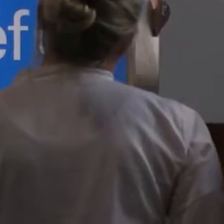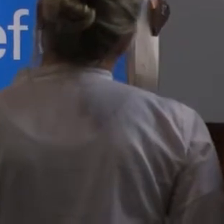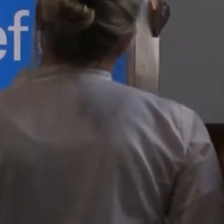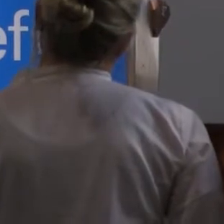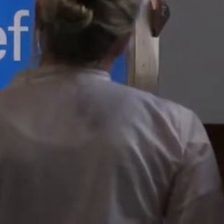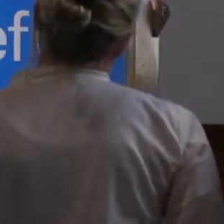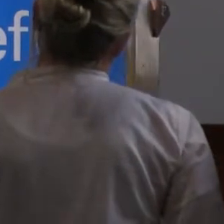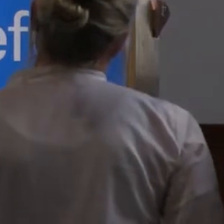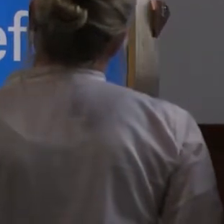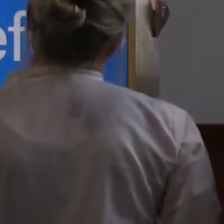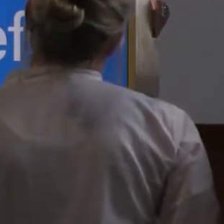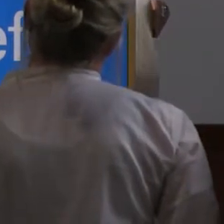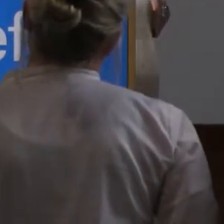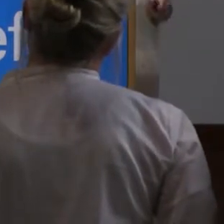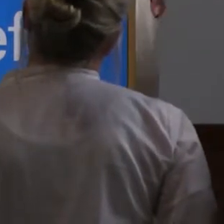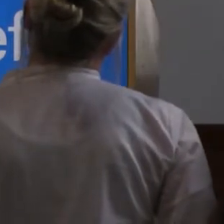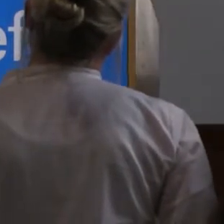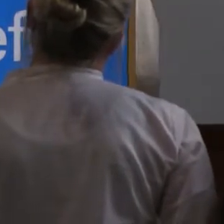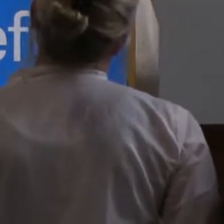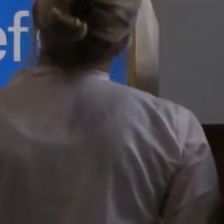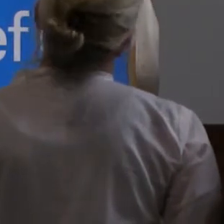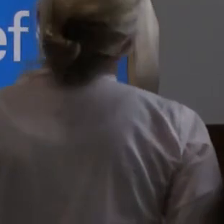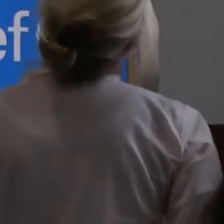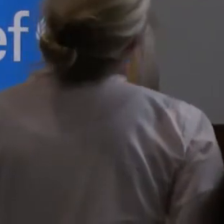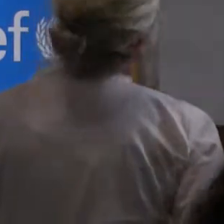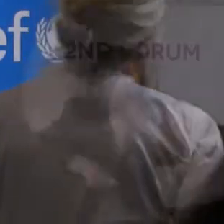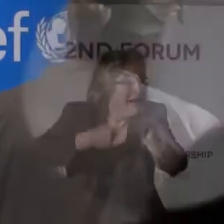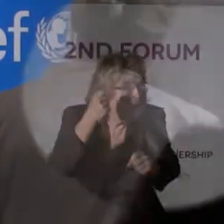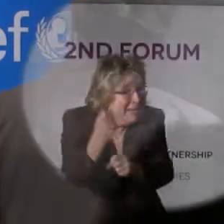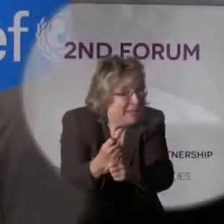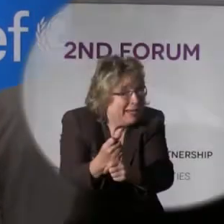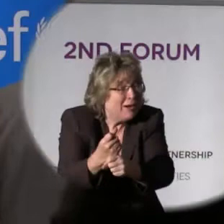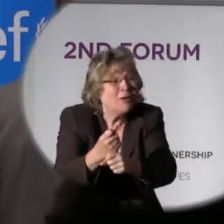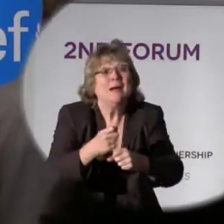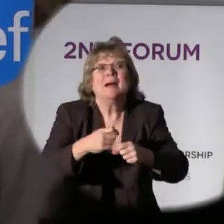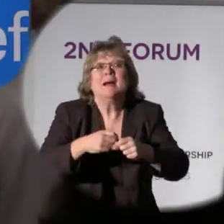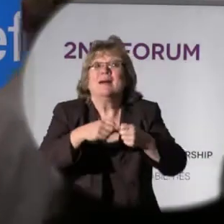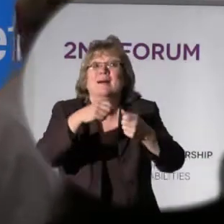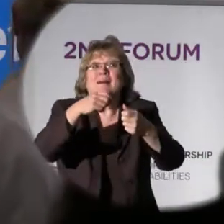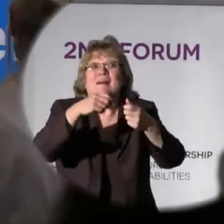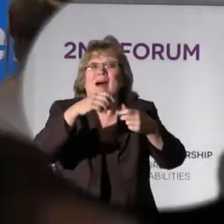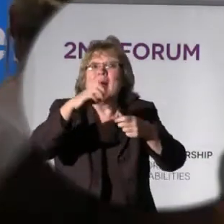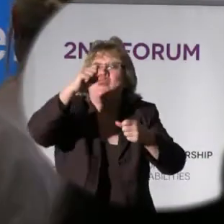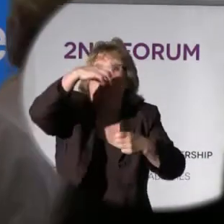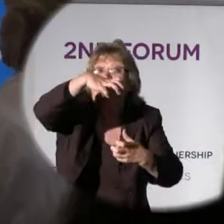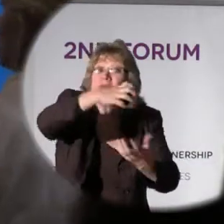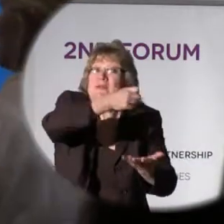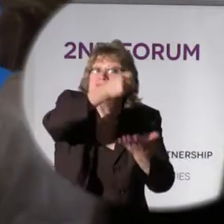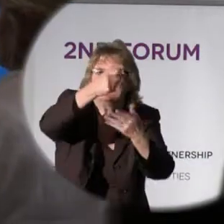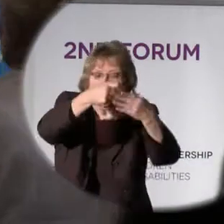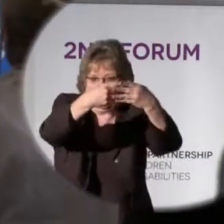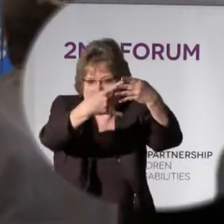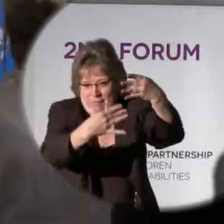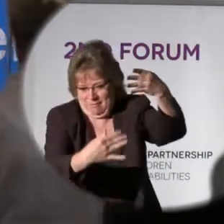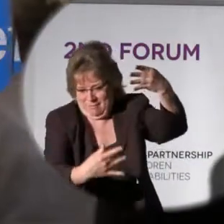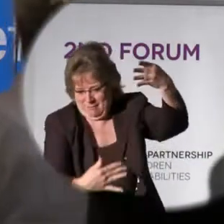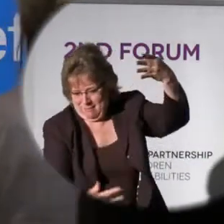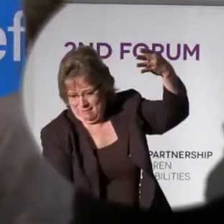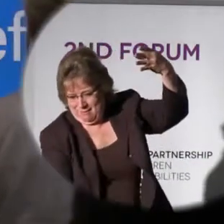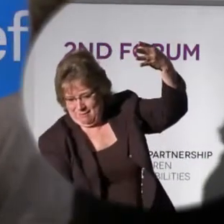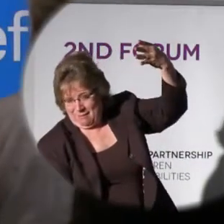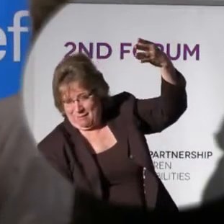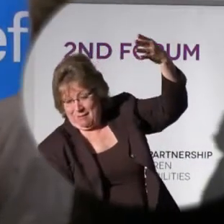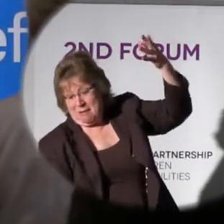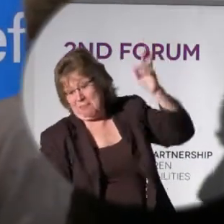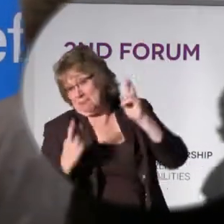more countries in this list. Dear friends, it was said before, but let me reiterate. An